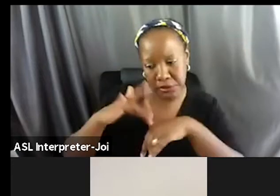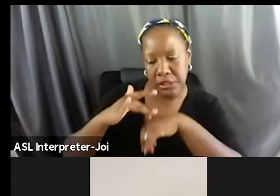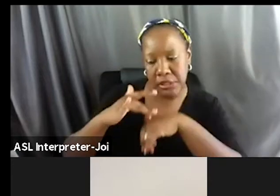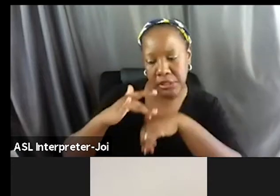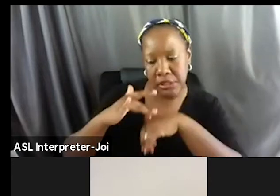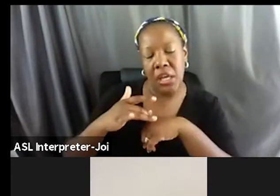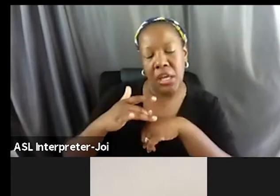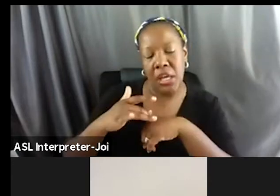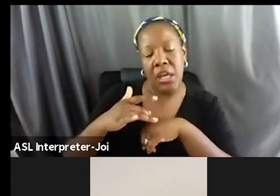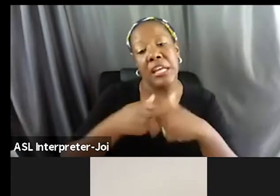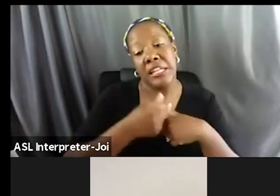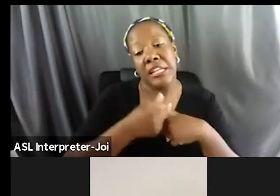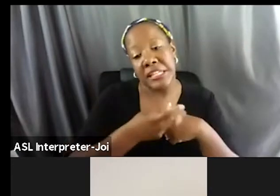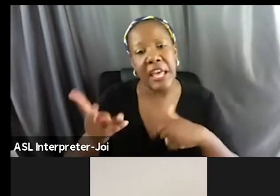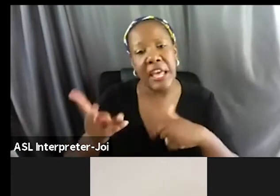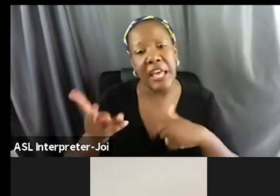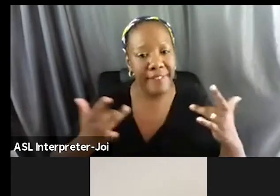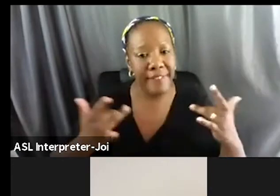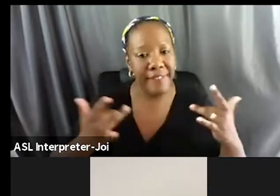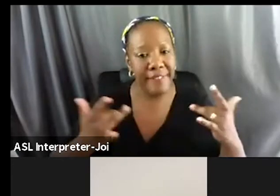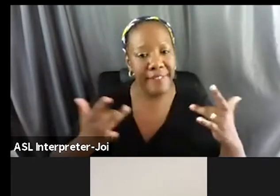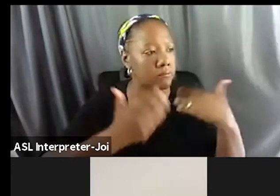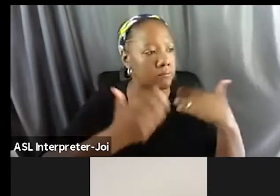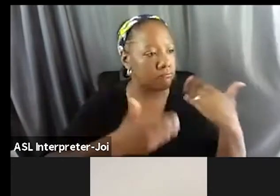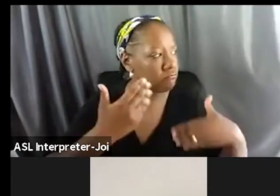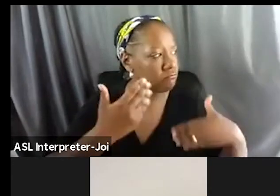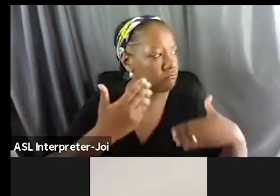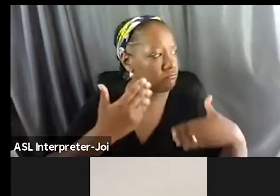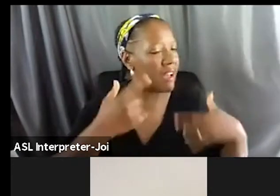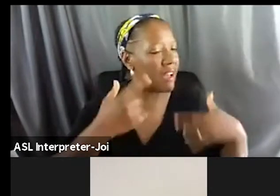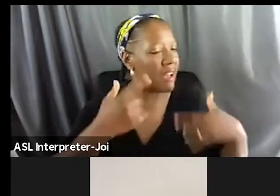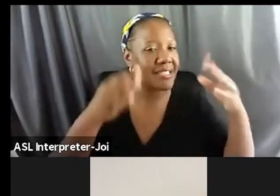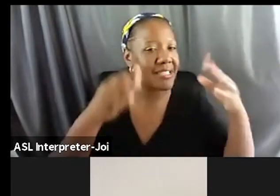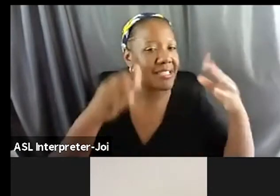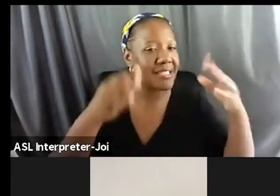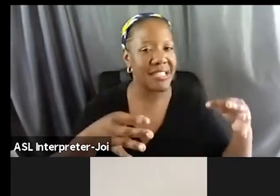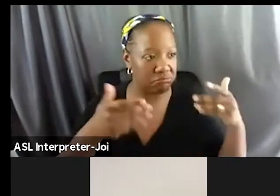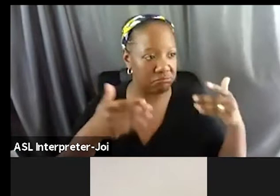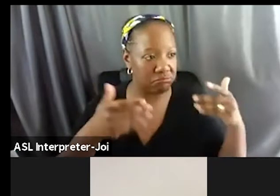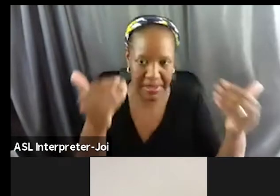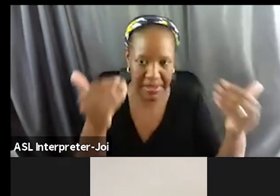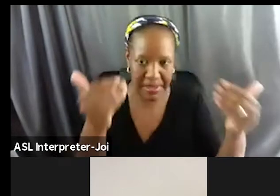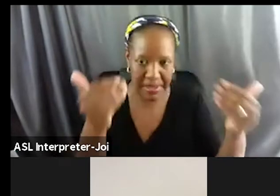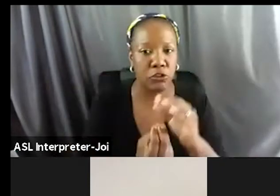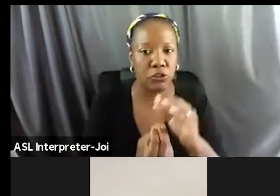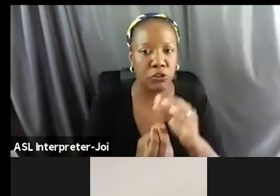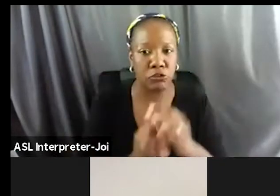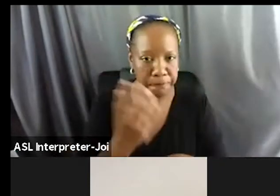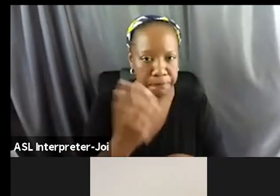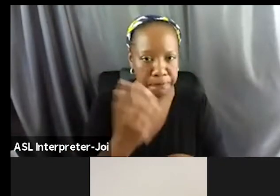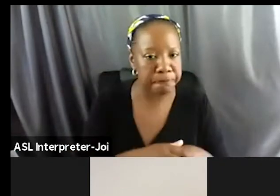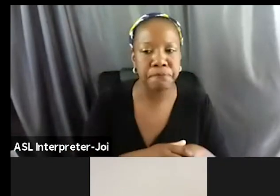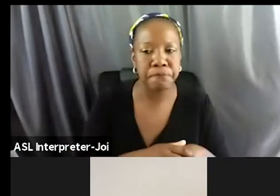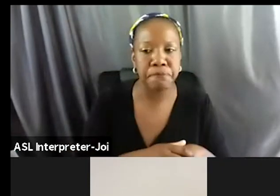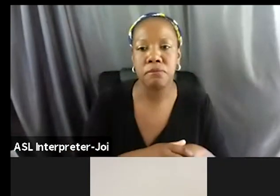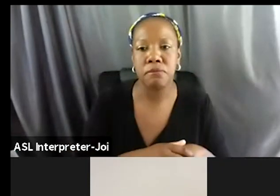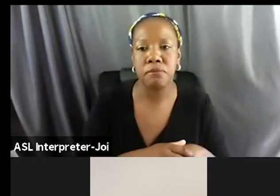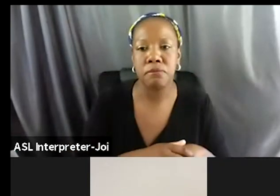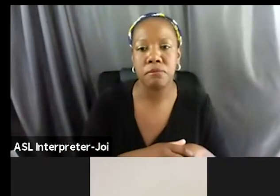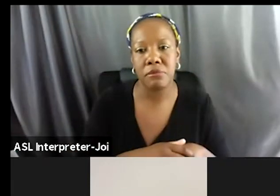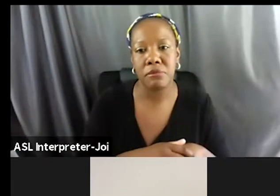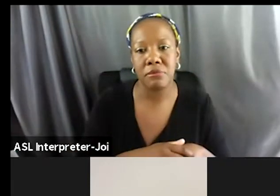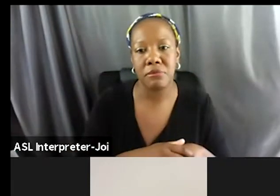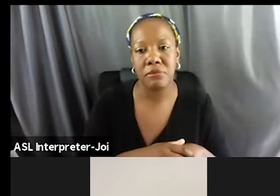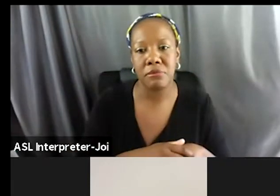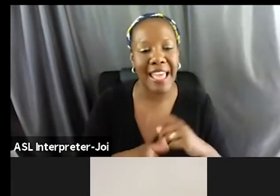events and conditions, I decided I was going to let it go. And once I did, it just felt